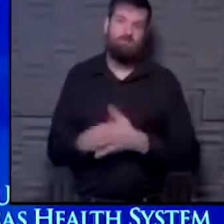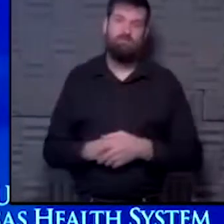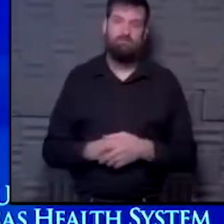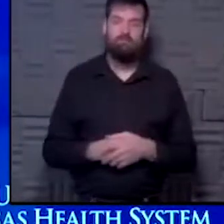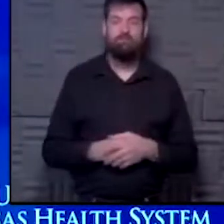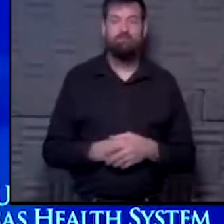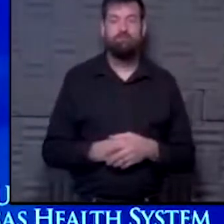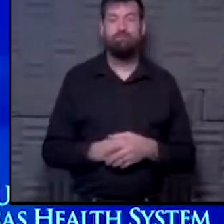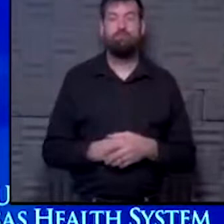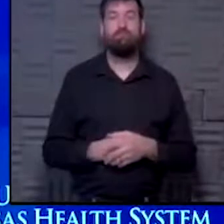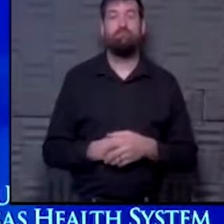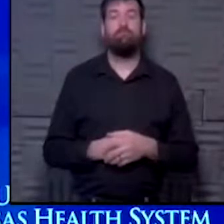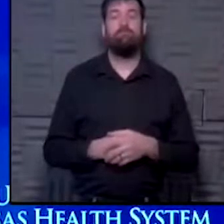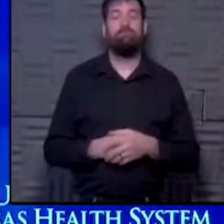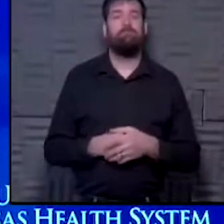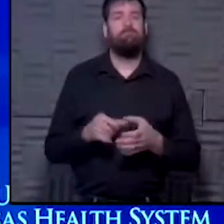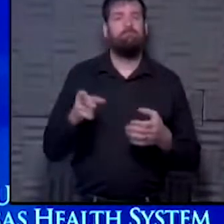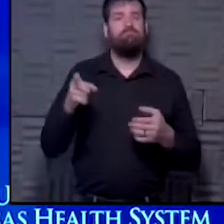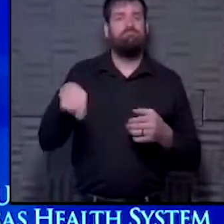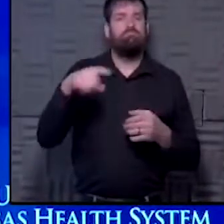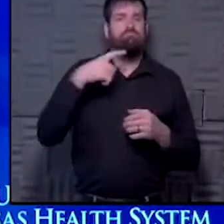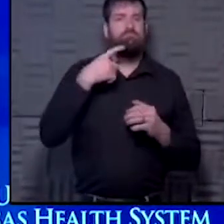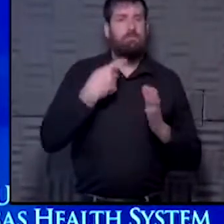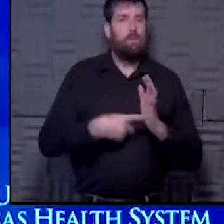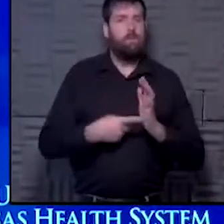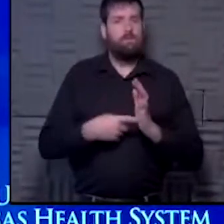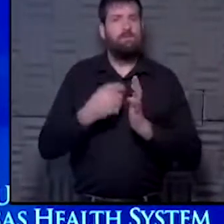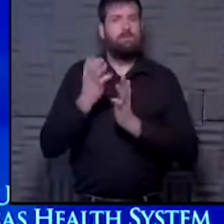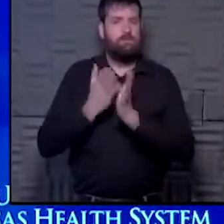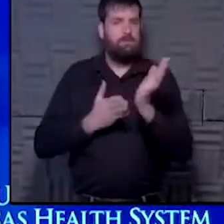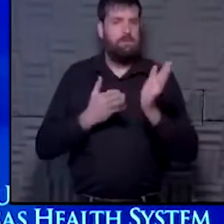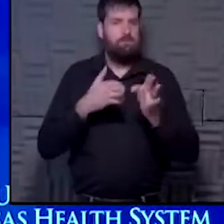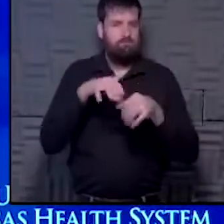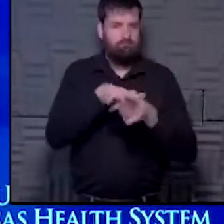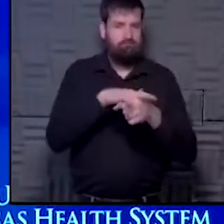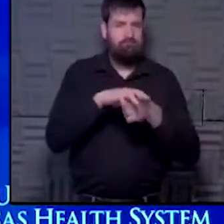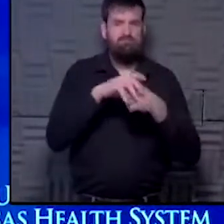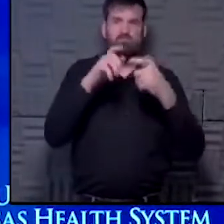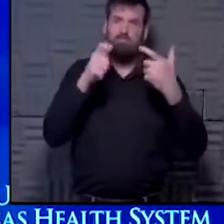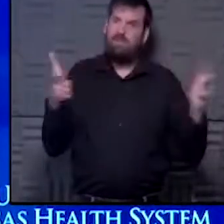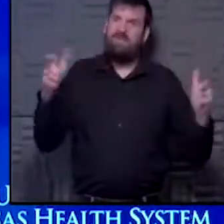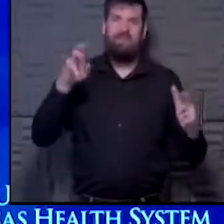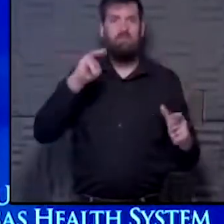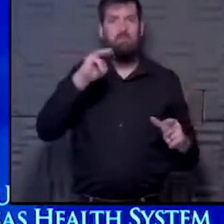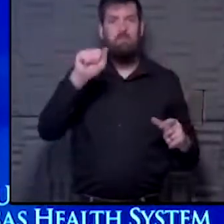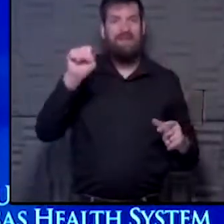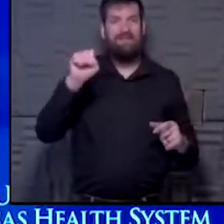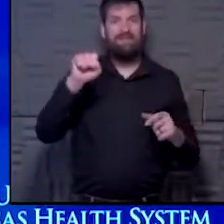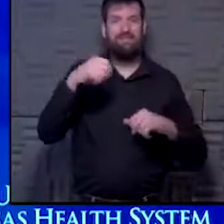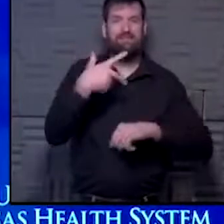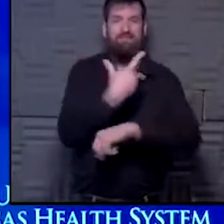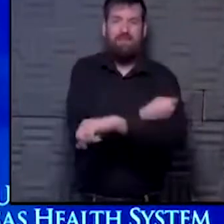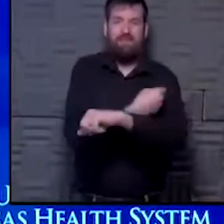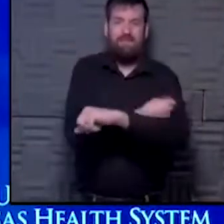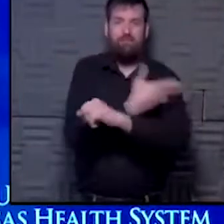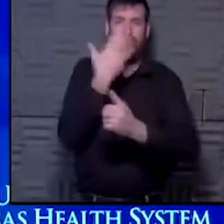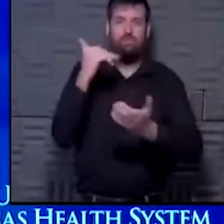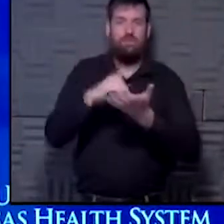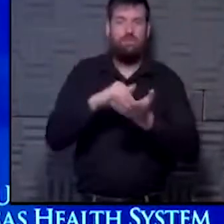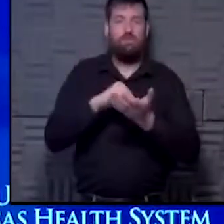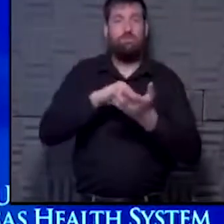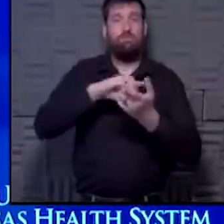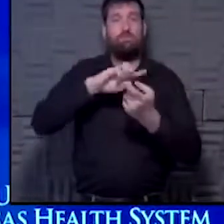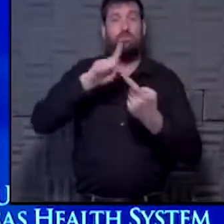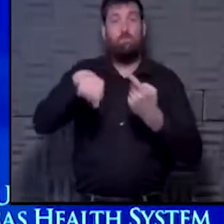And I think what you see in some areas, if you just have big mass vaccination centers, then I think when there's a